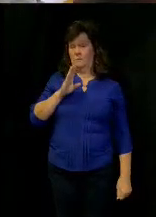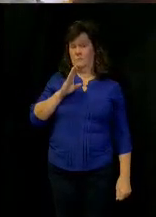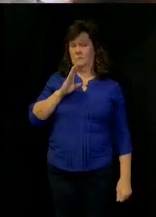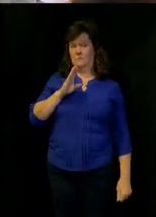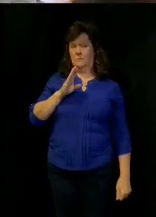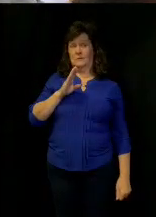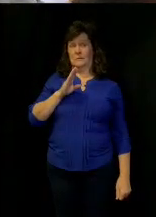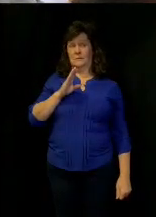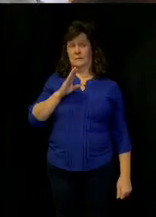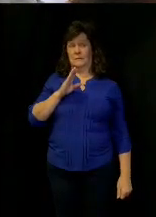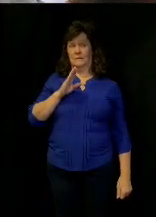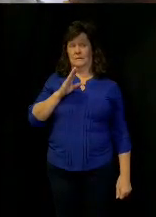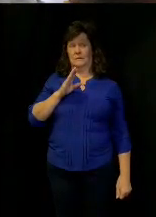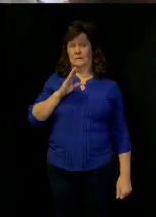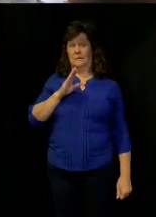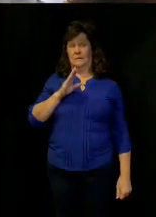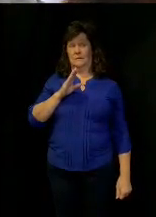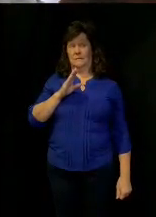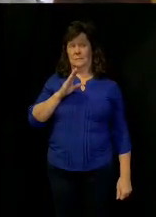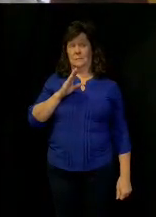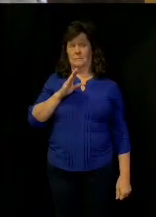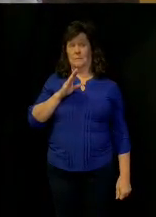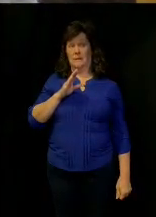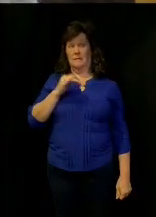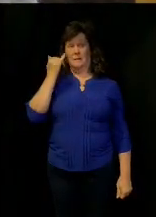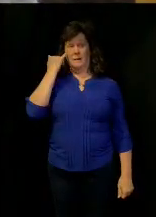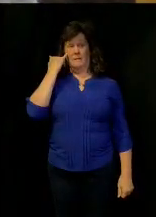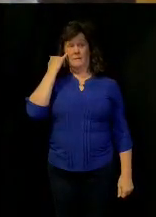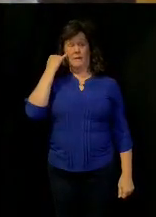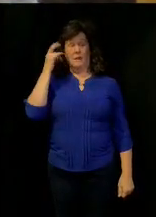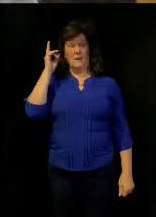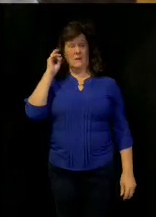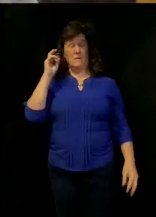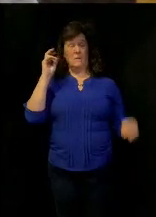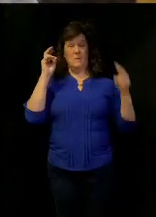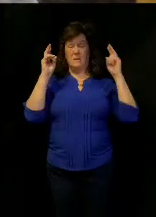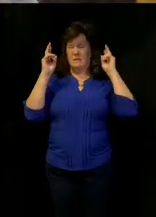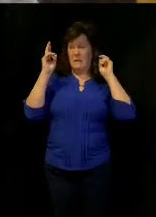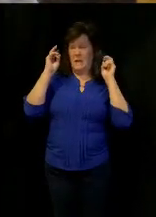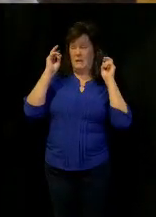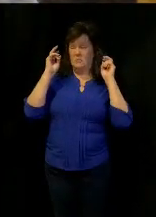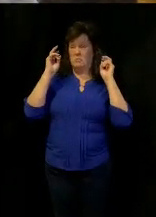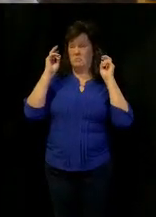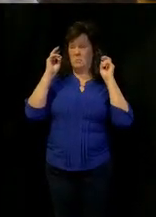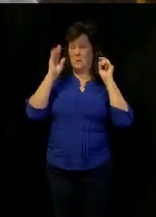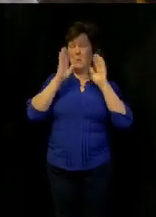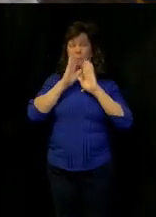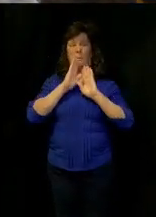for if we are beside ourselves, it's for God. But if we're calm and collective, it's for you.